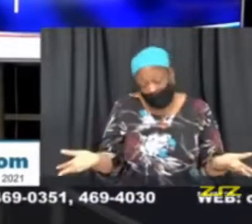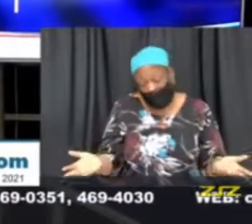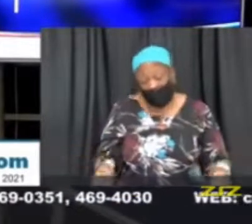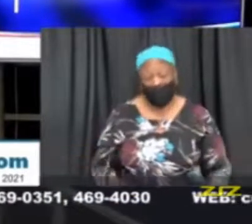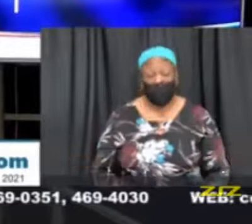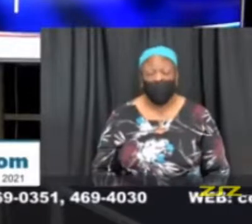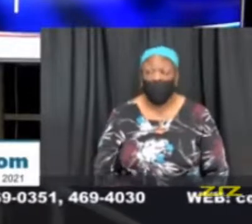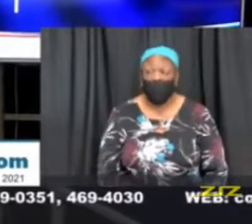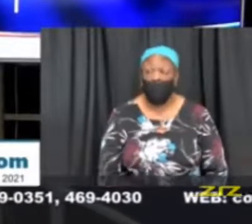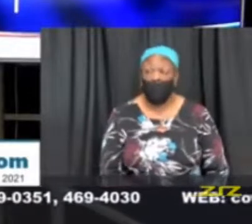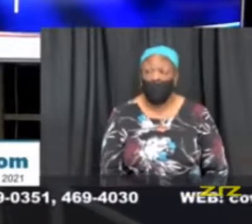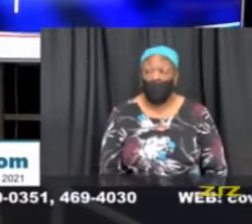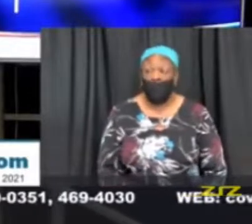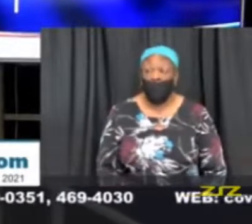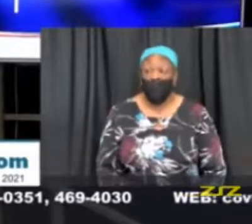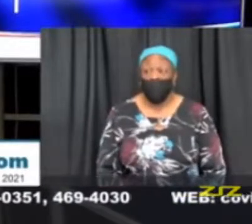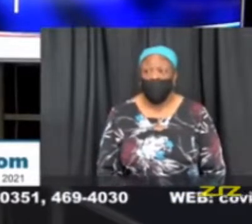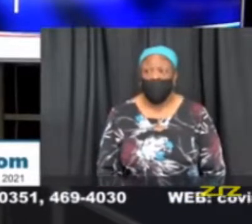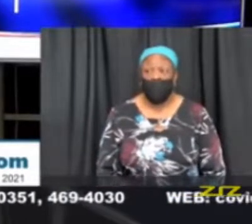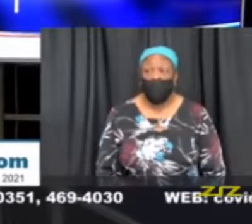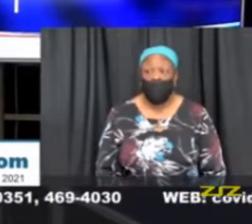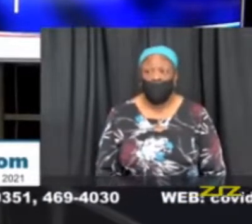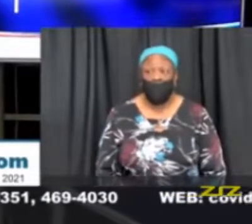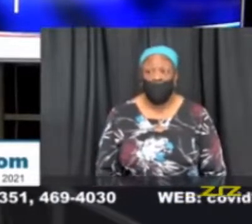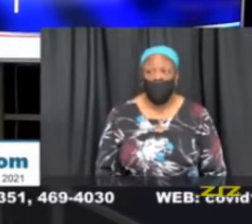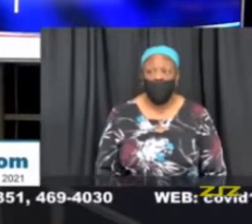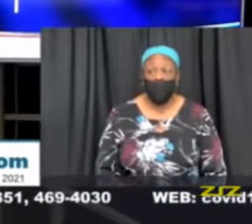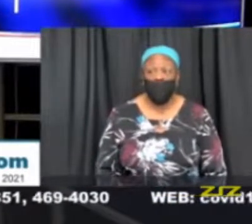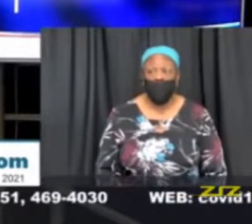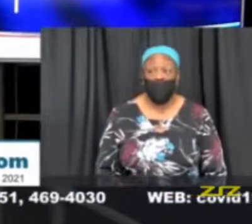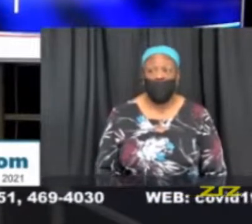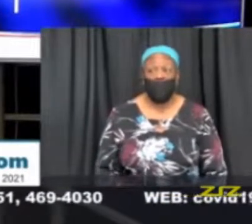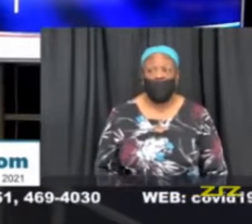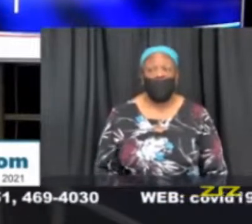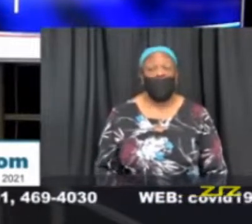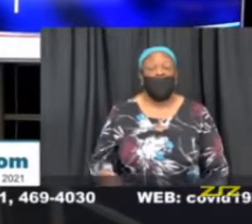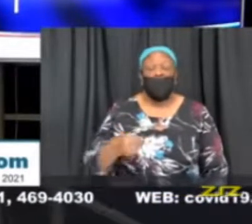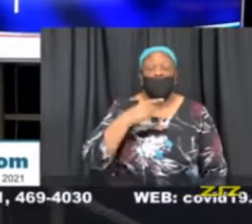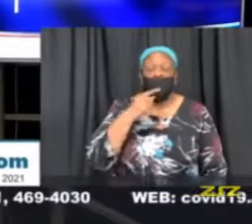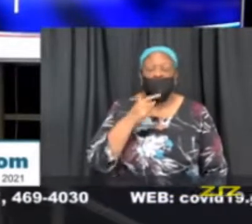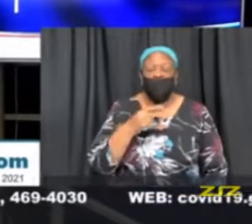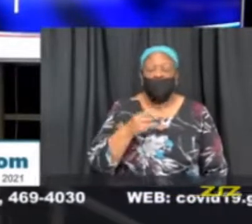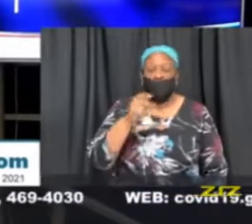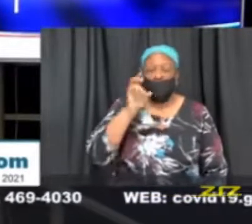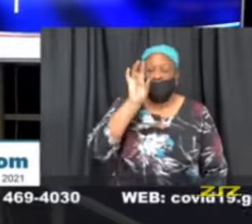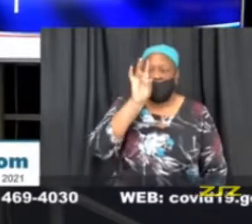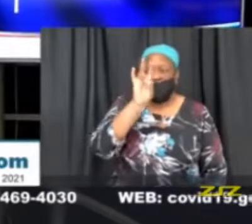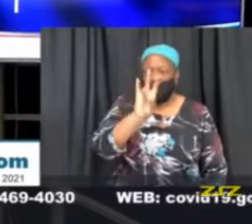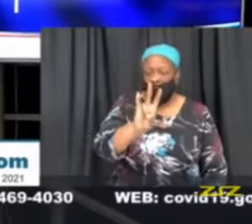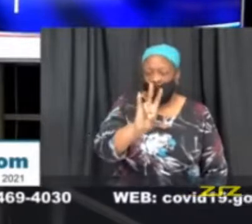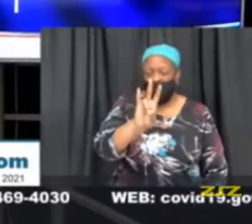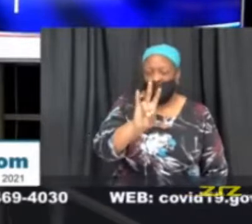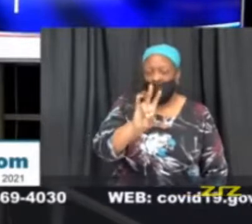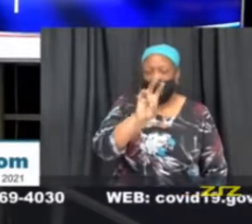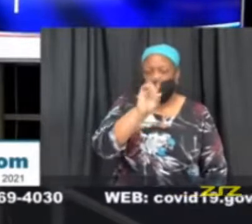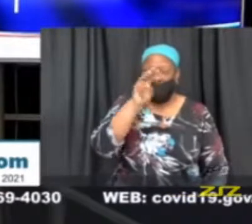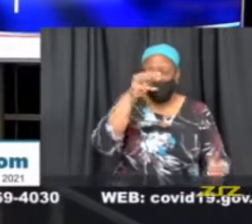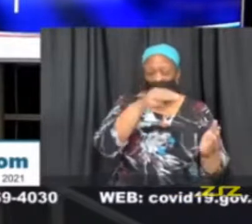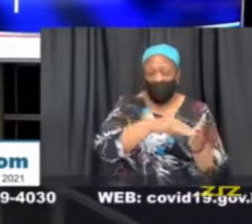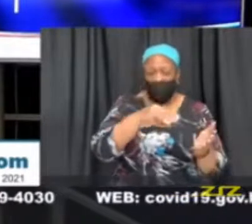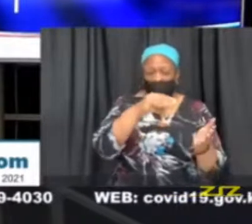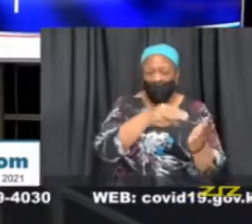consolation in the fact that after over 7 million persons had been vaccinated with